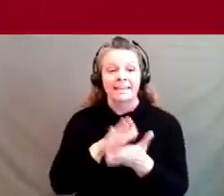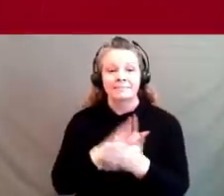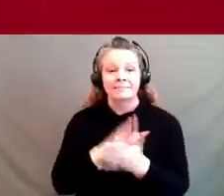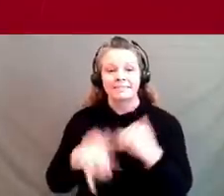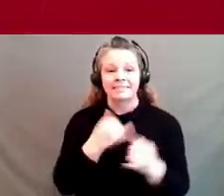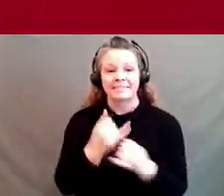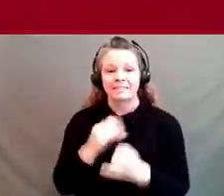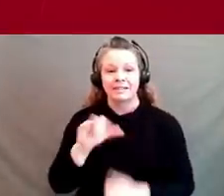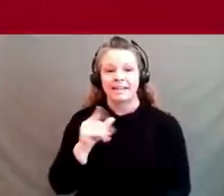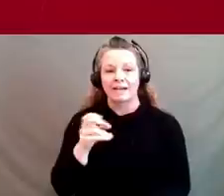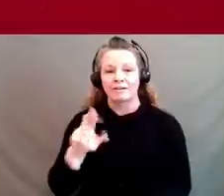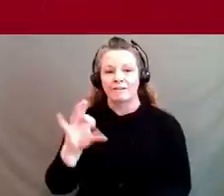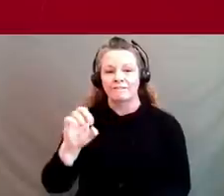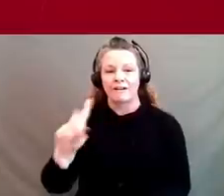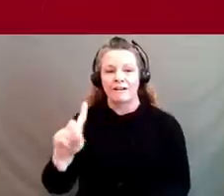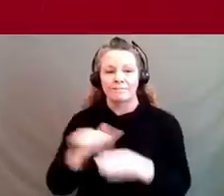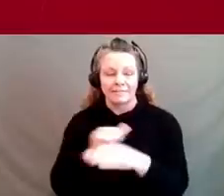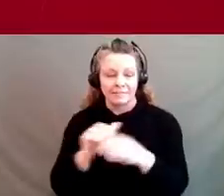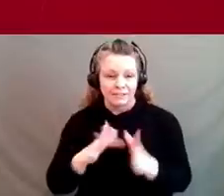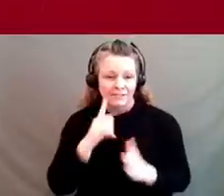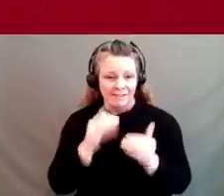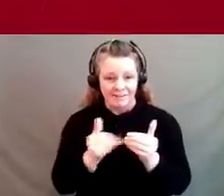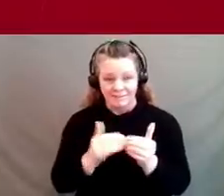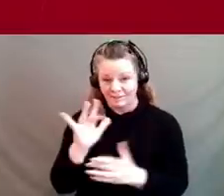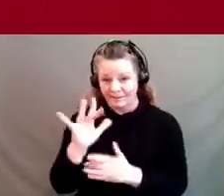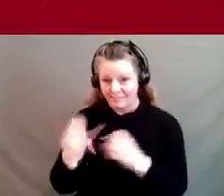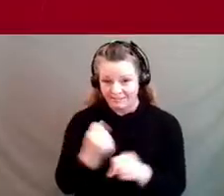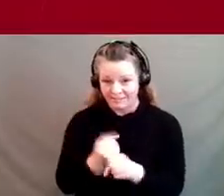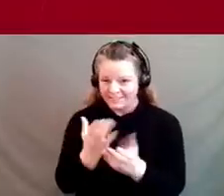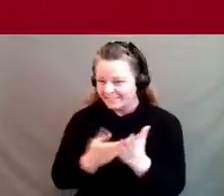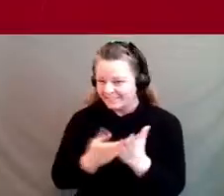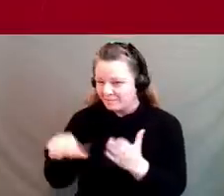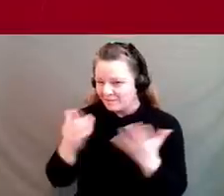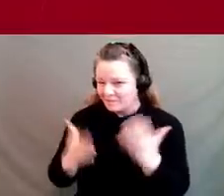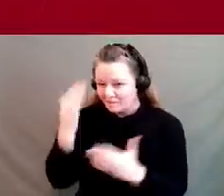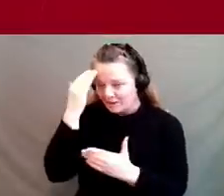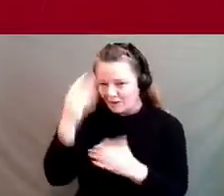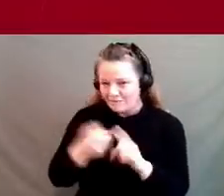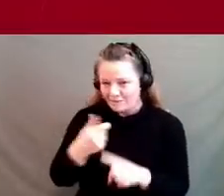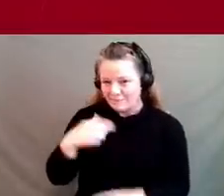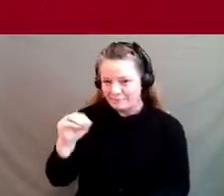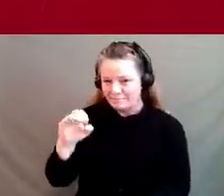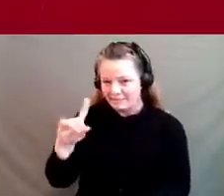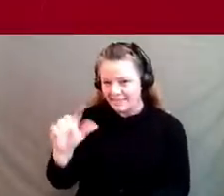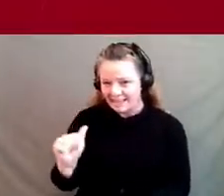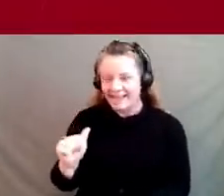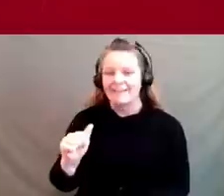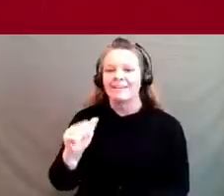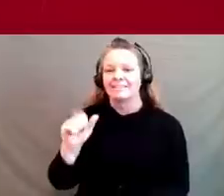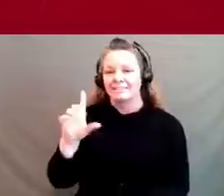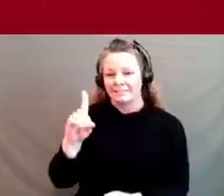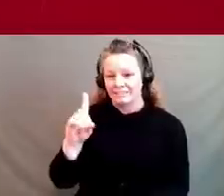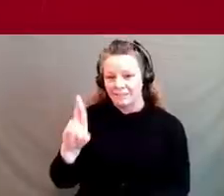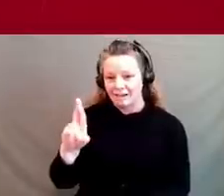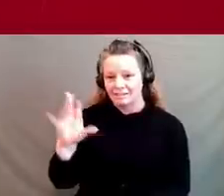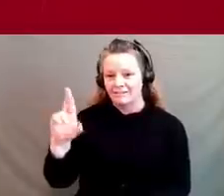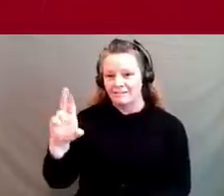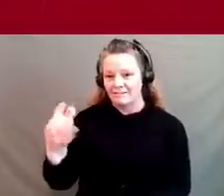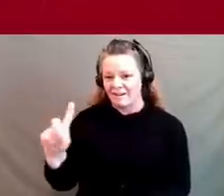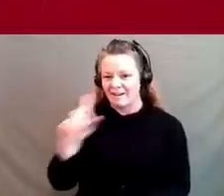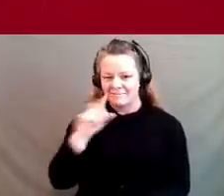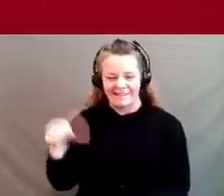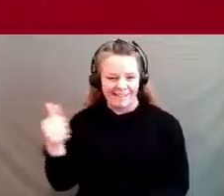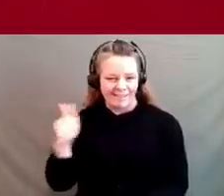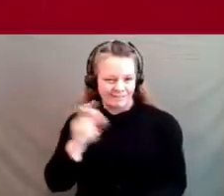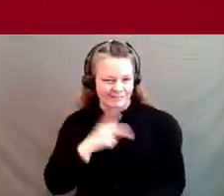for almost 25 years, and some of you might know me from the media as Dr. Fraud, my alter ego, I know firsthand the hard